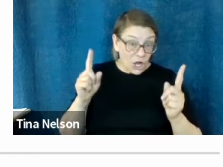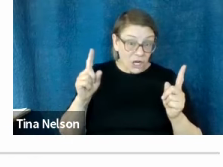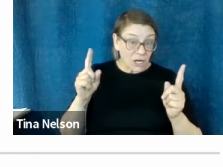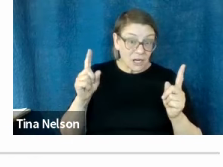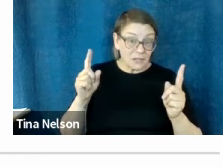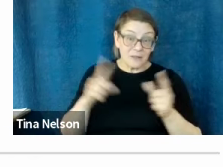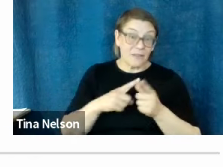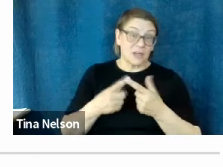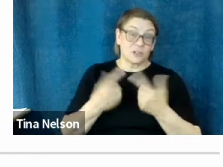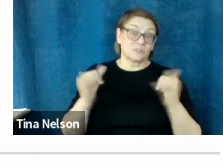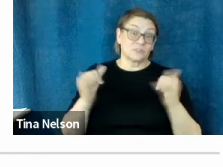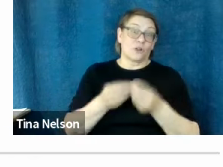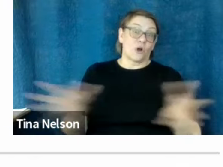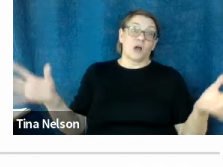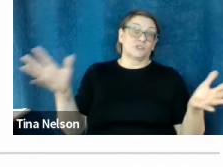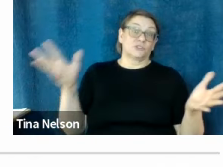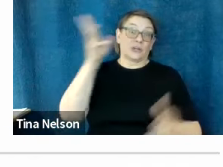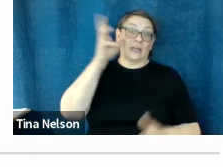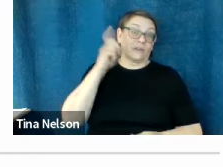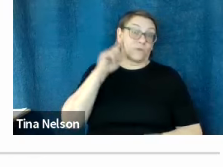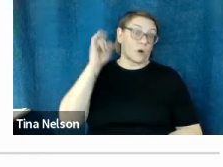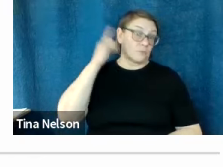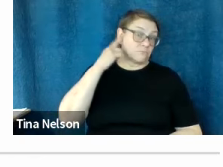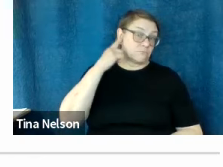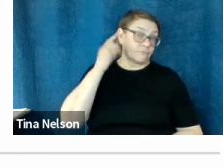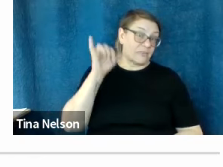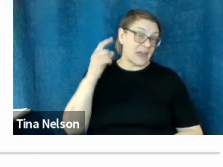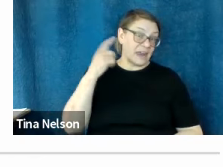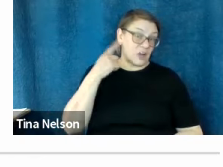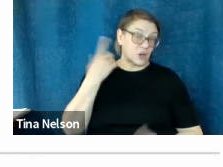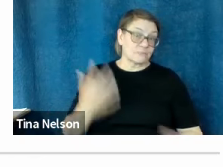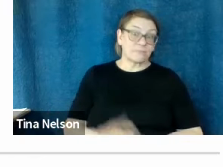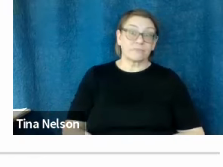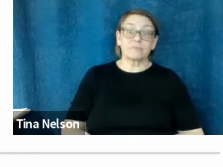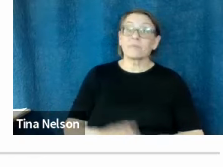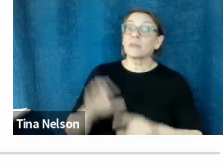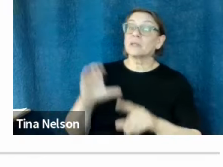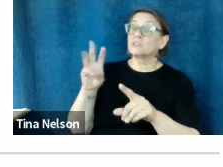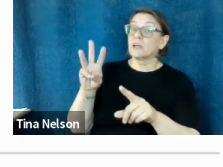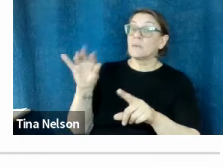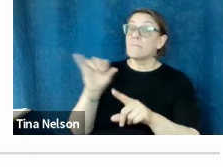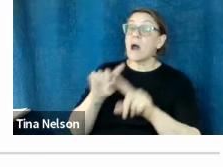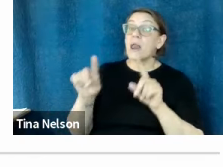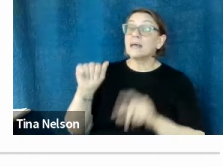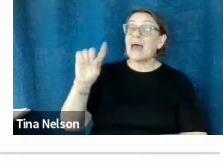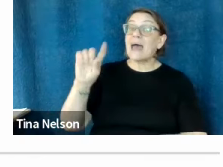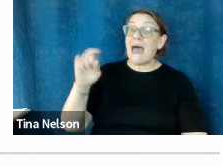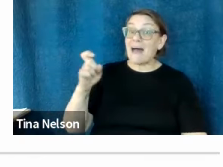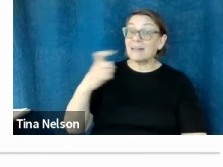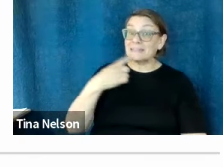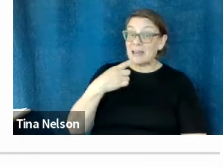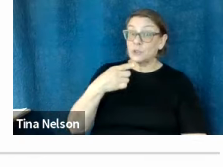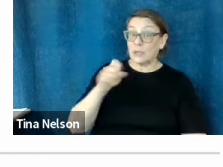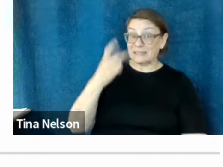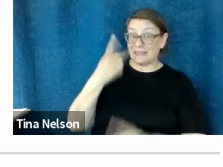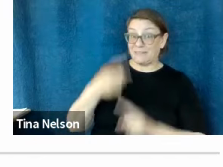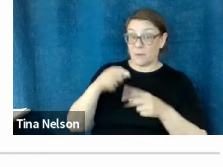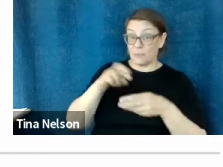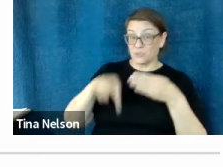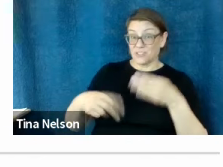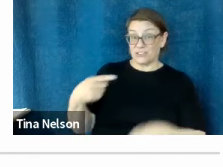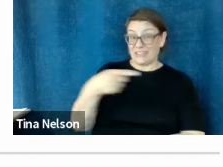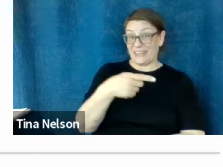then you lose everything. Right. Right. But, um, as Alex was saying, you can see from the results of this survey, from the